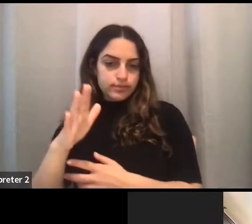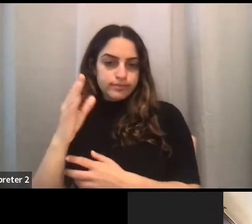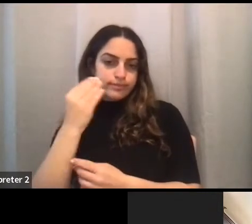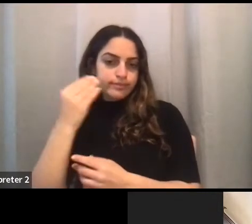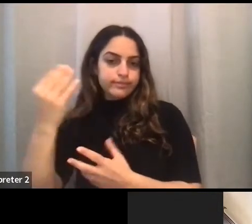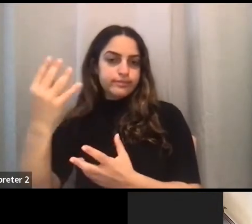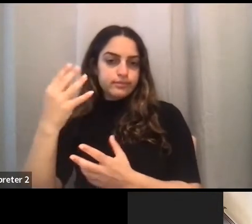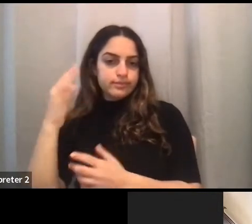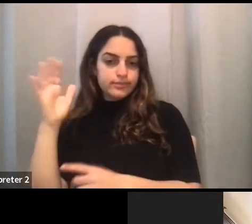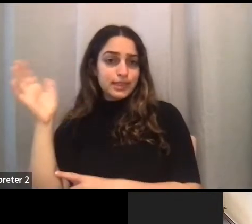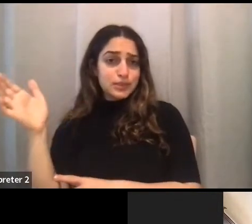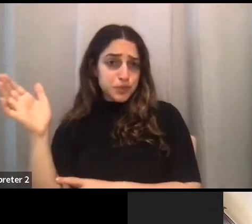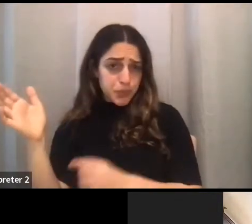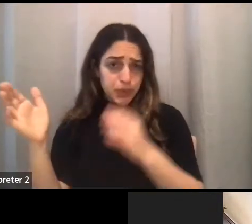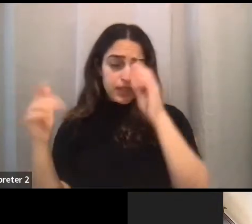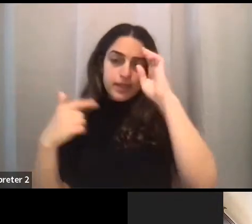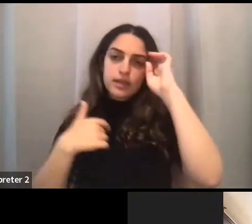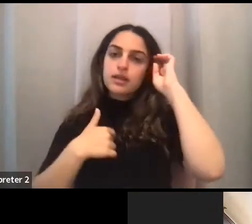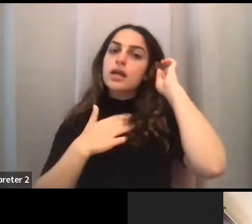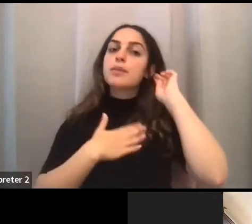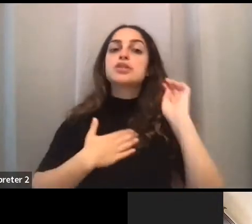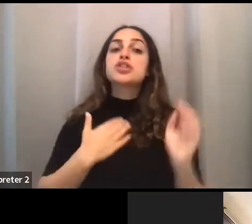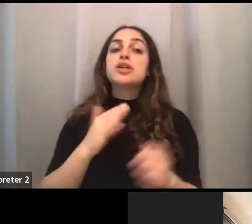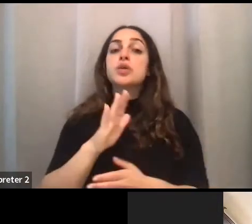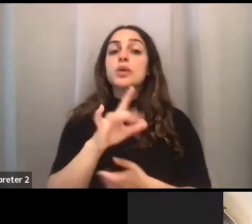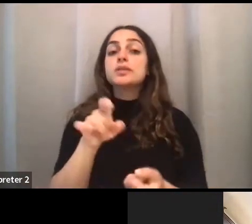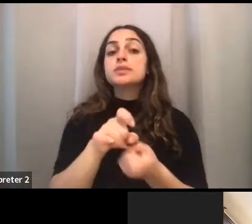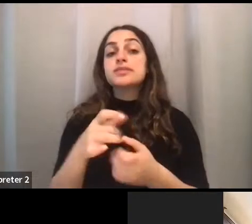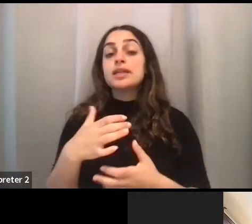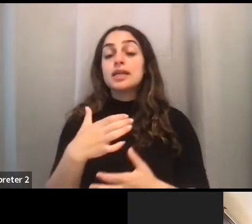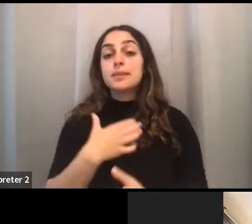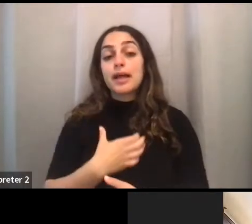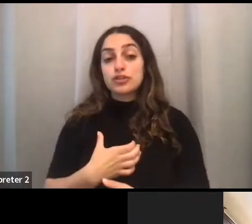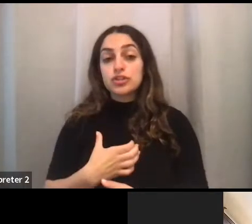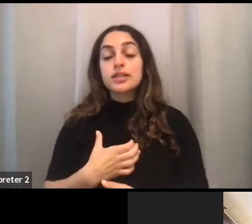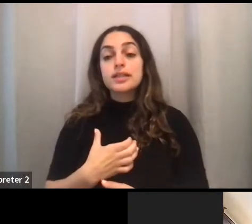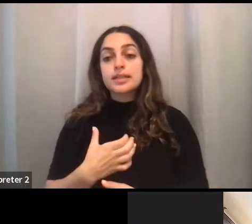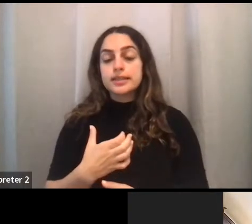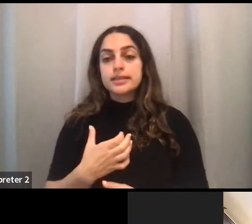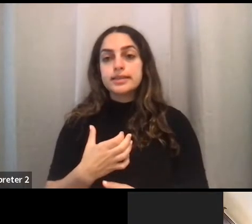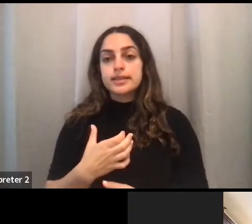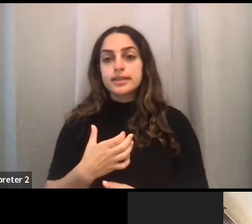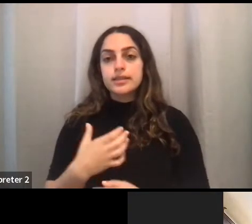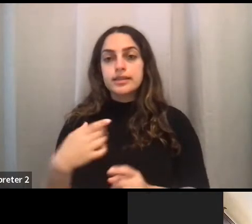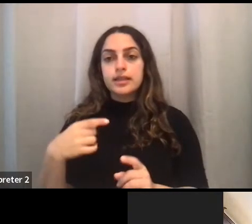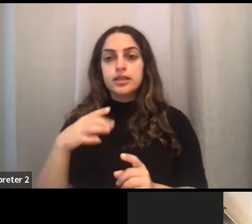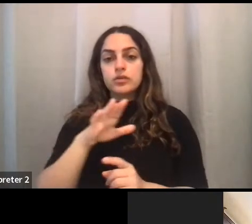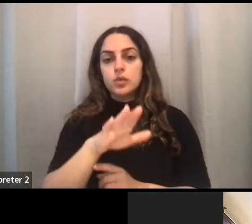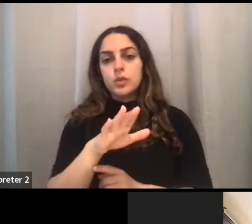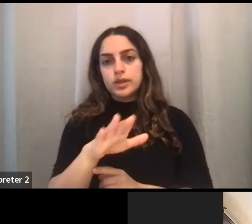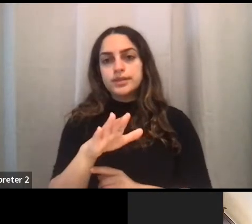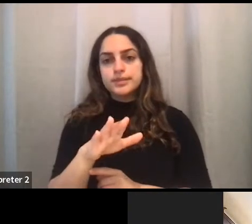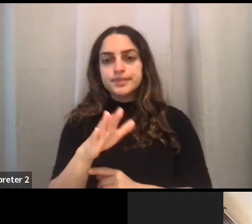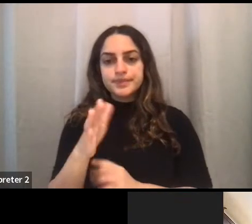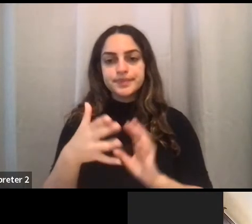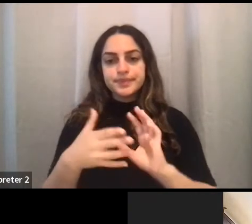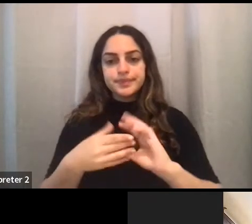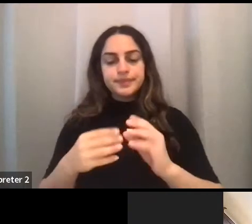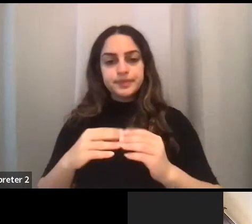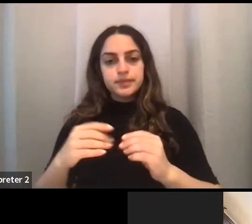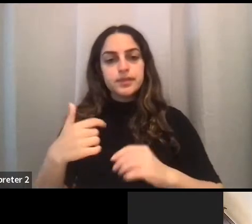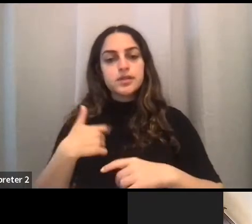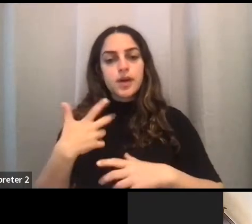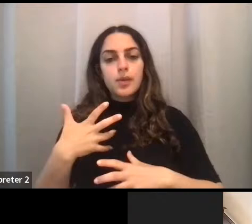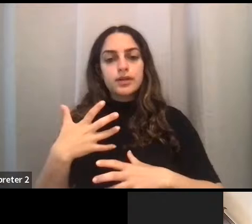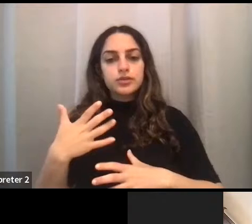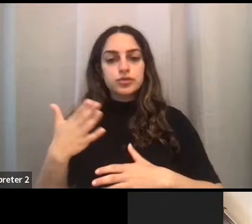um i appreciate your specific passion in um in your testimony and i just wanted to just give